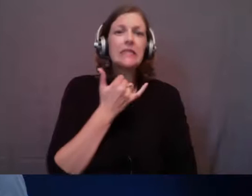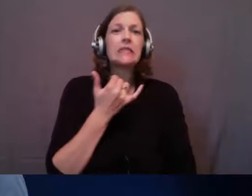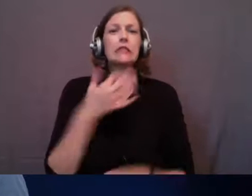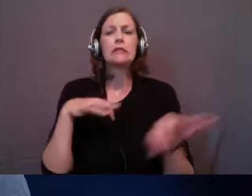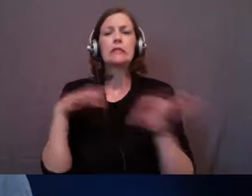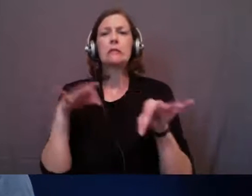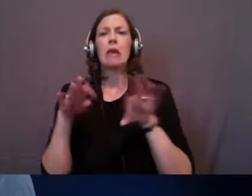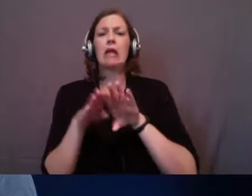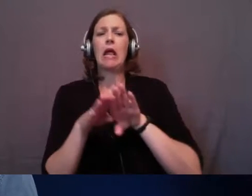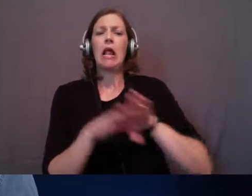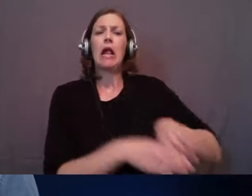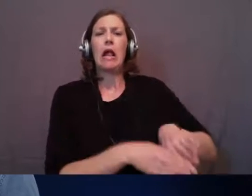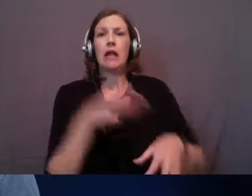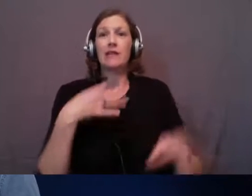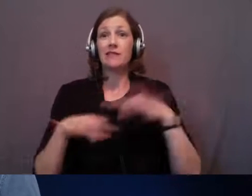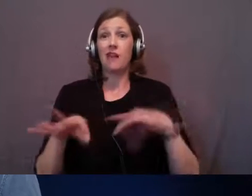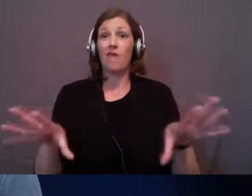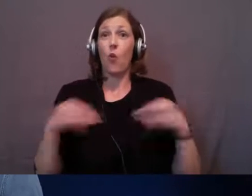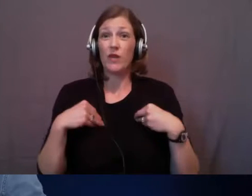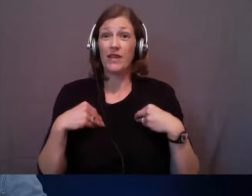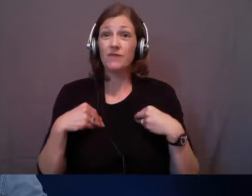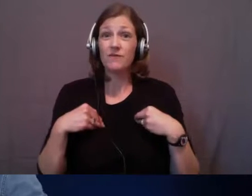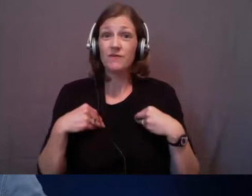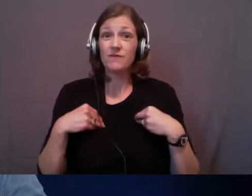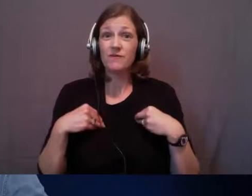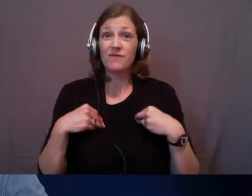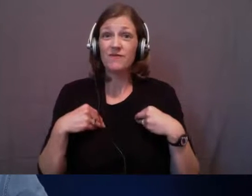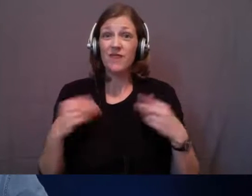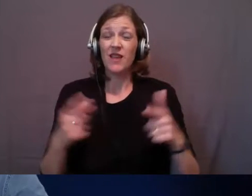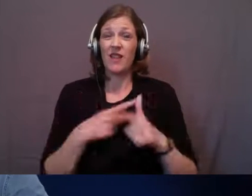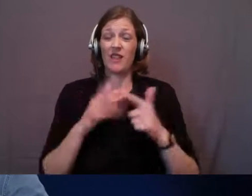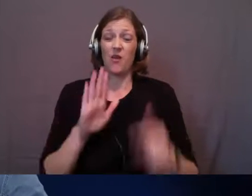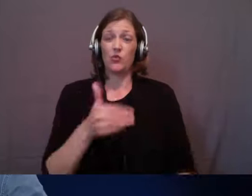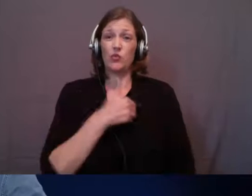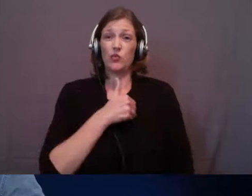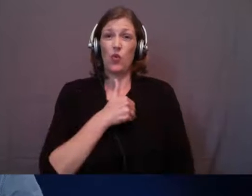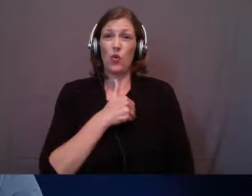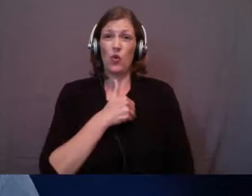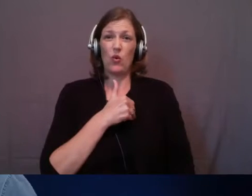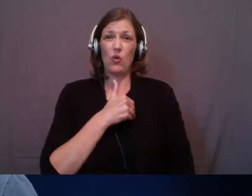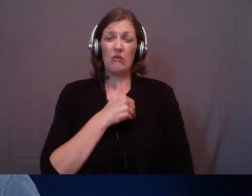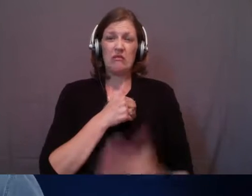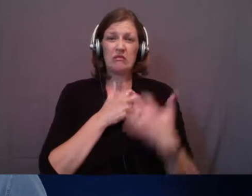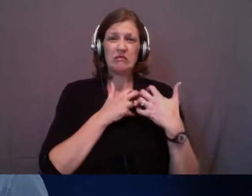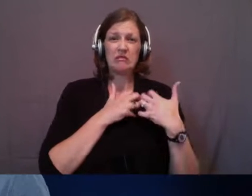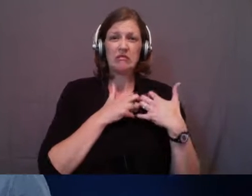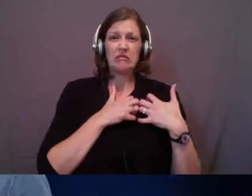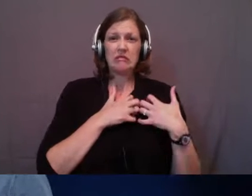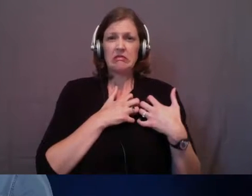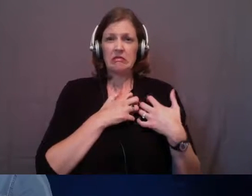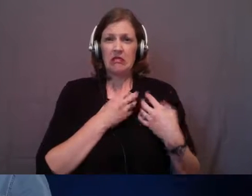just owning them? When we do that, it eats at our soul. Eats at who we are.